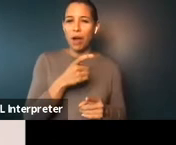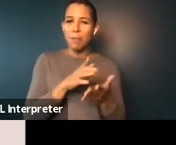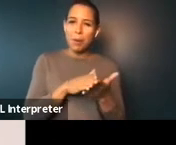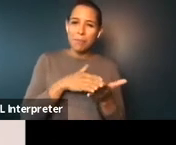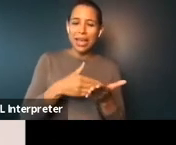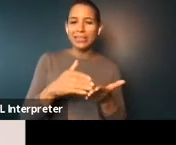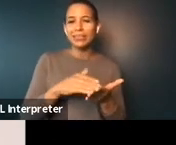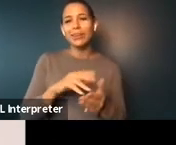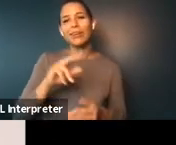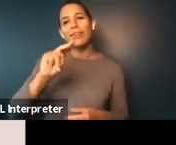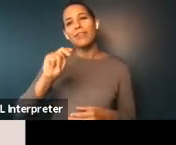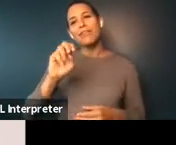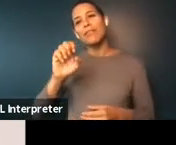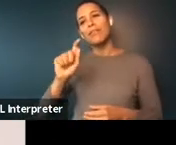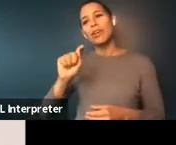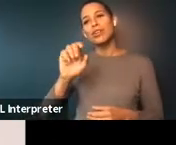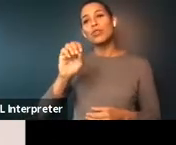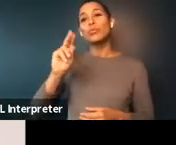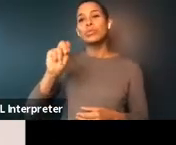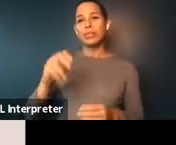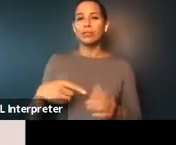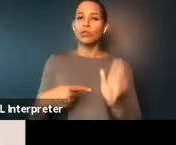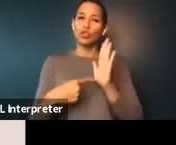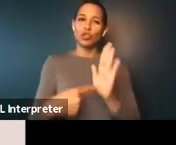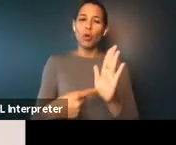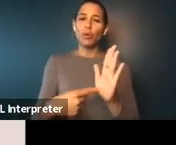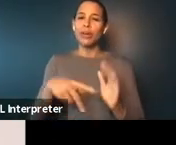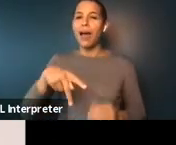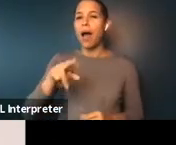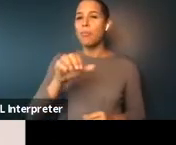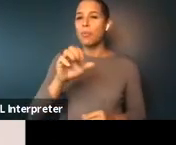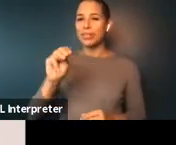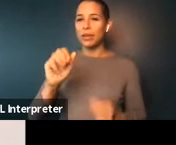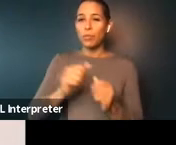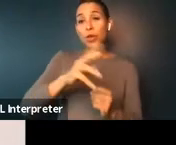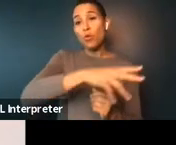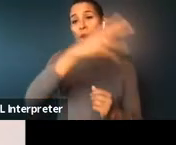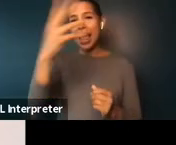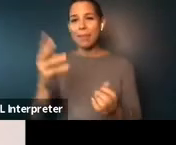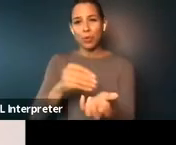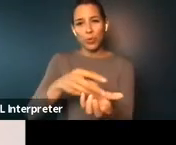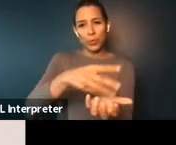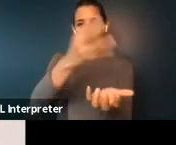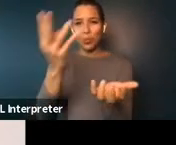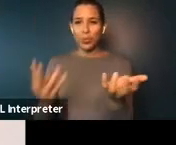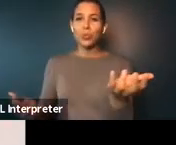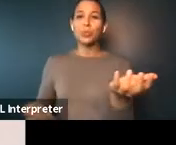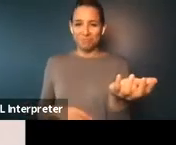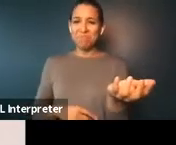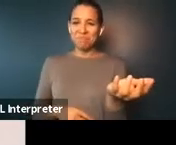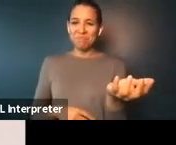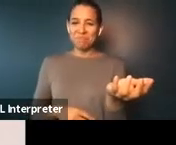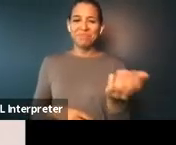holding a prism through which a rainbow refracts, like a very famous old art historical painting. So